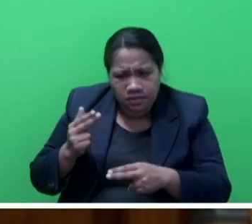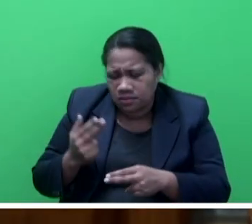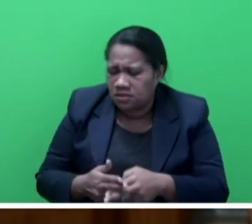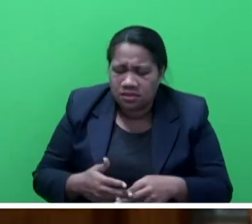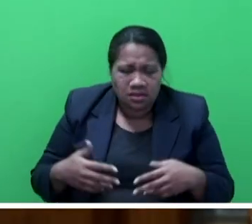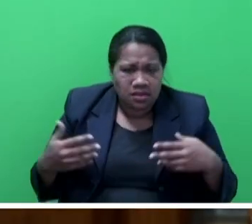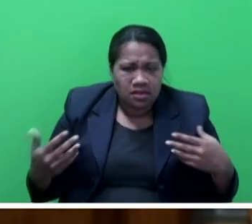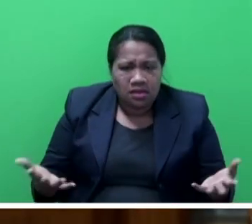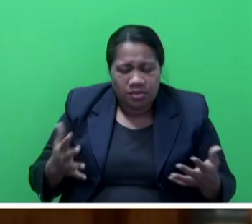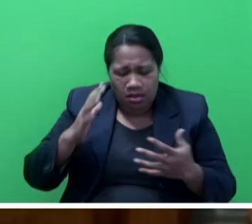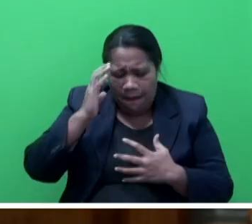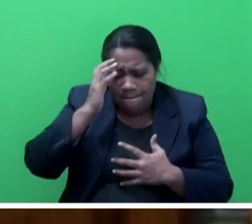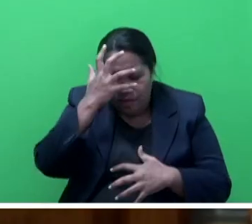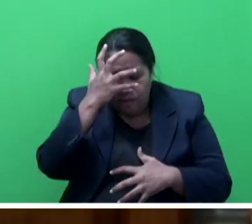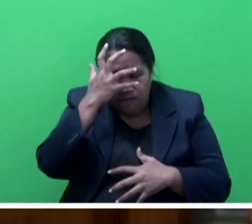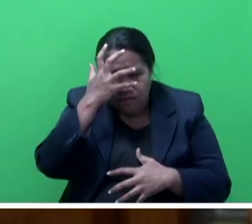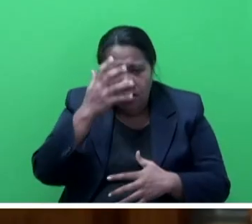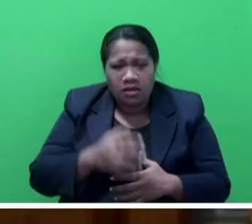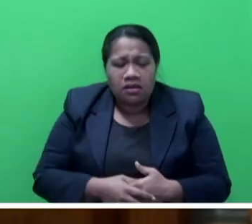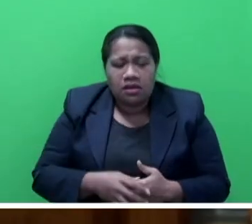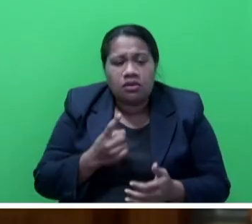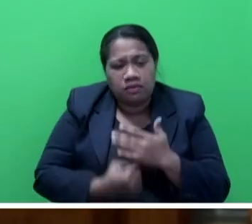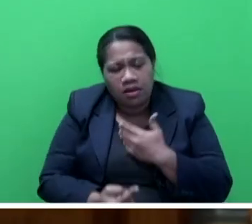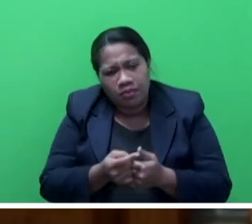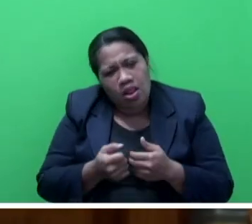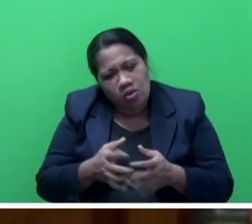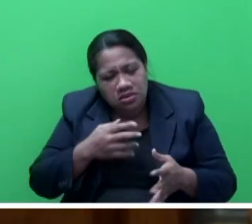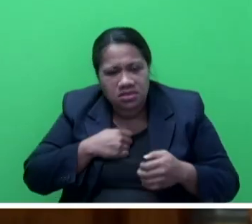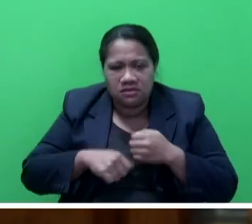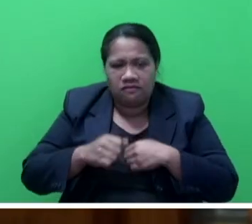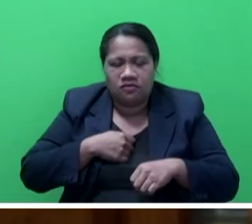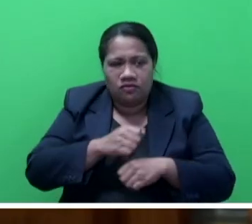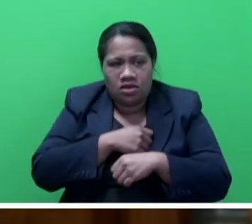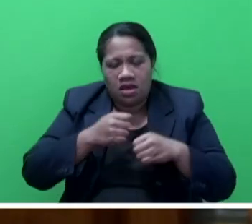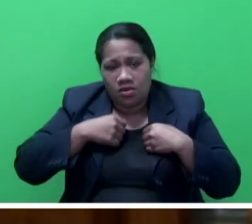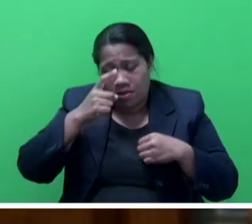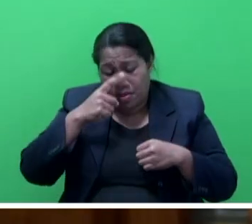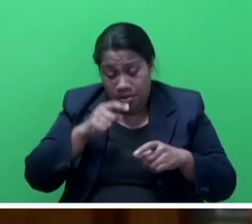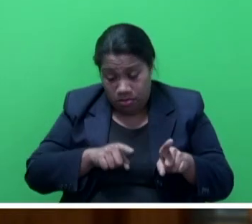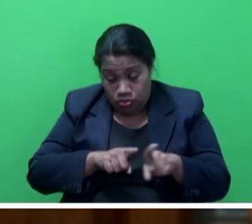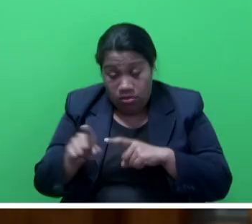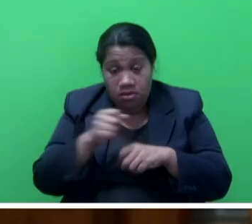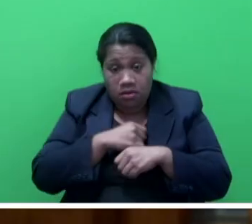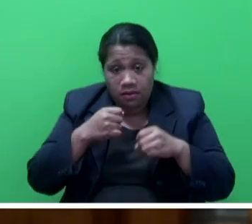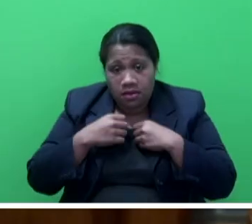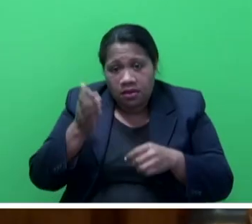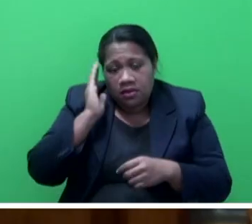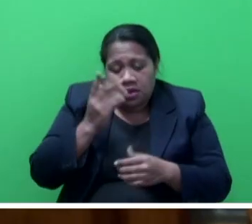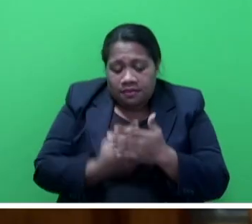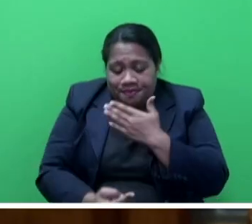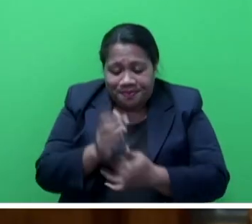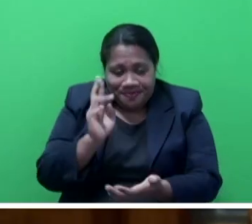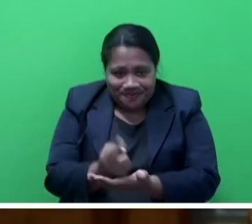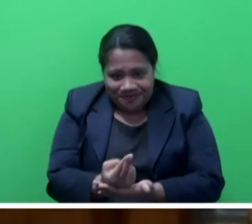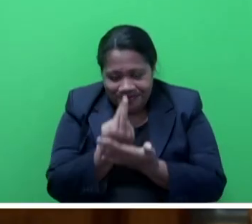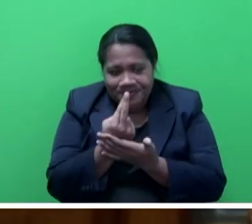behind deep traumatic scars of loss and sufferings on our people. Majority of the schools, Mr. Speaker, have been rehabilitated and